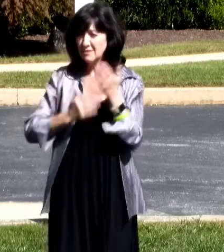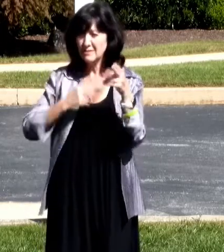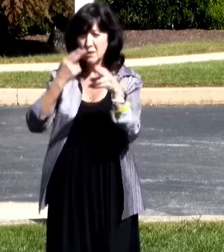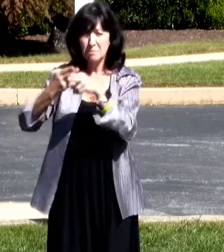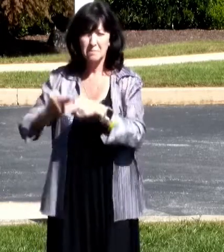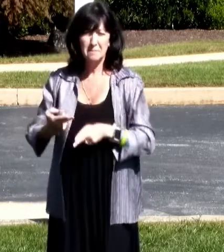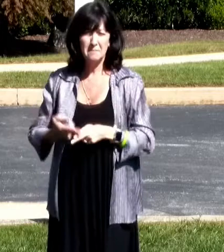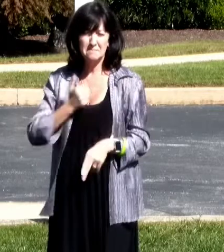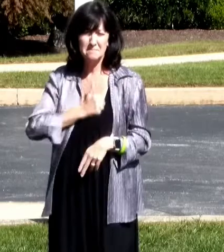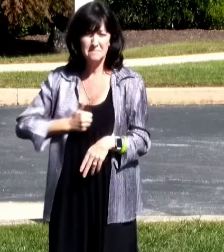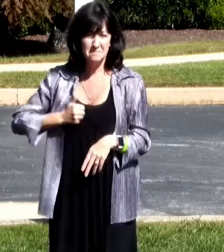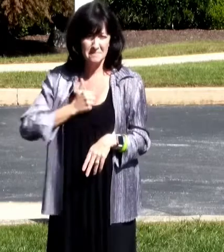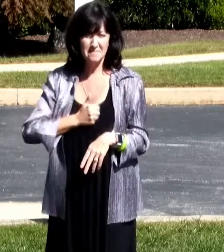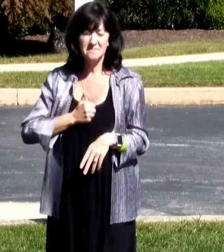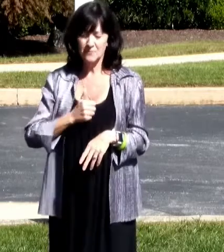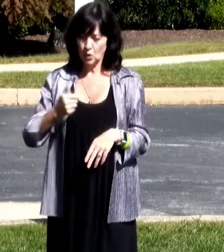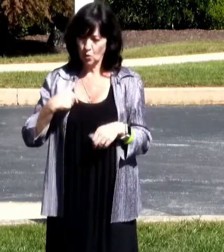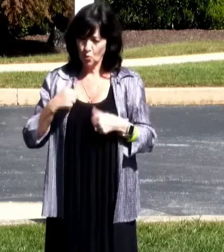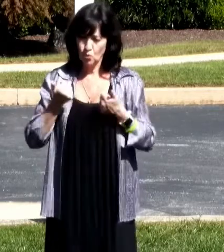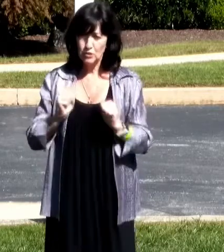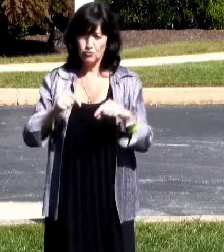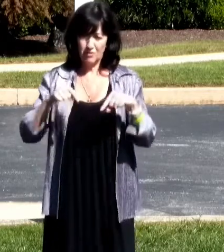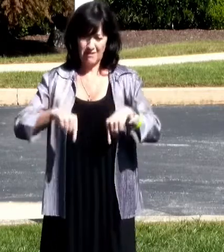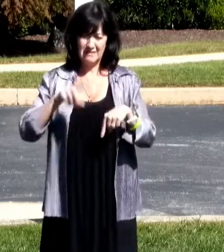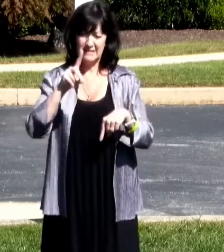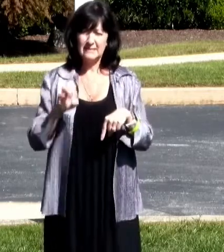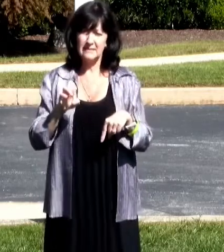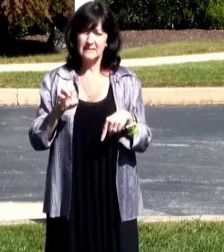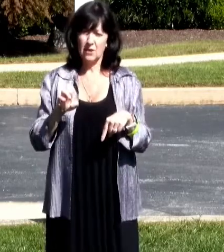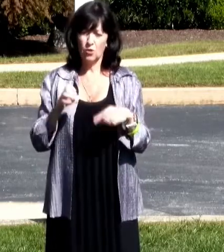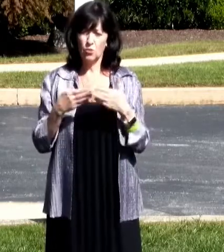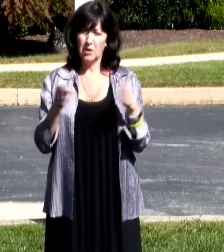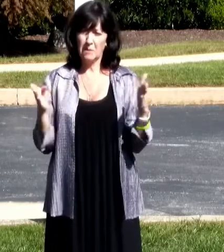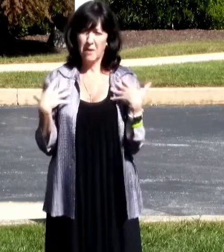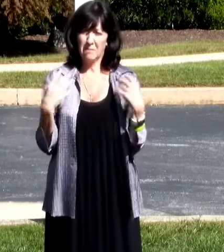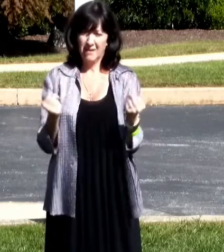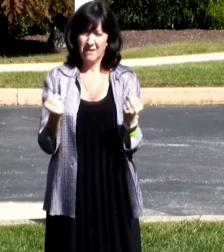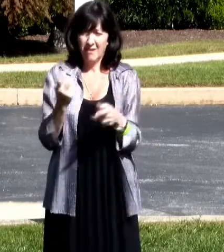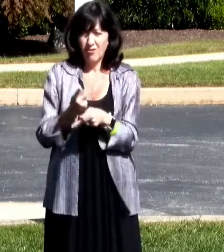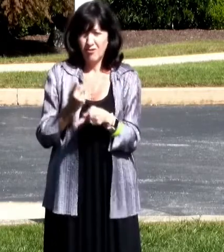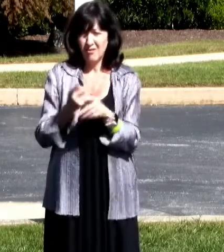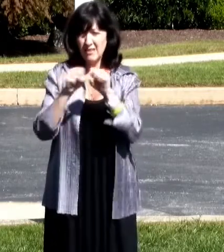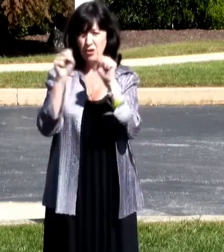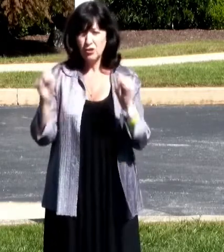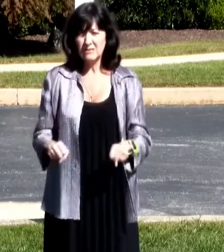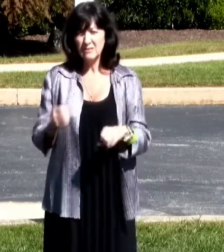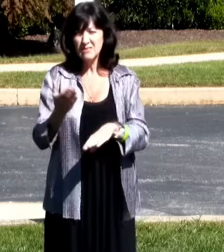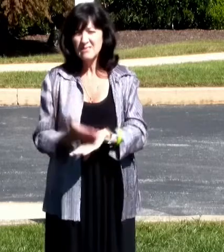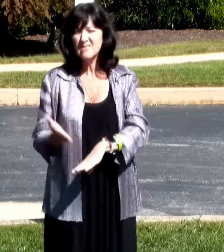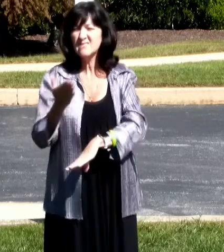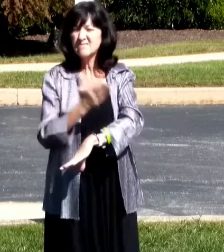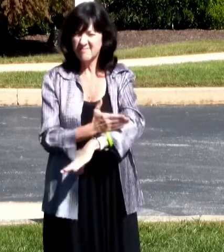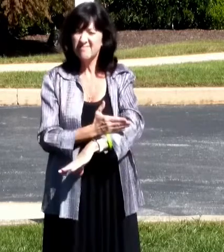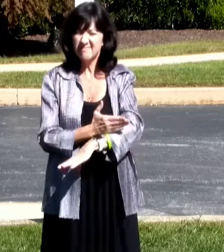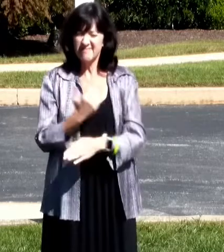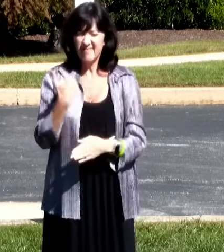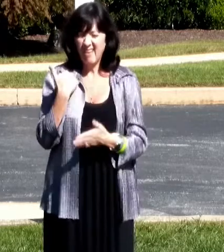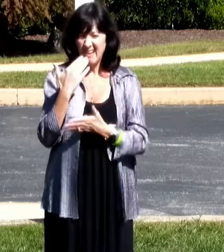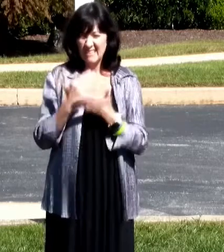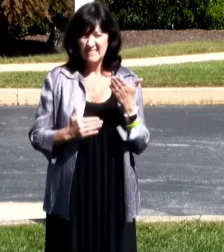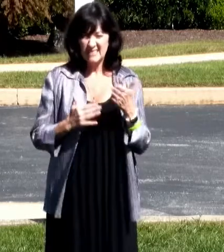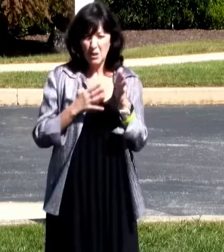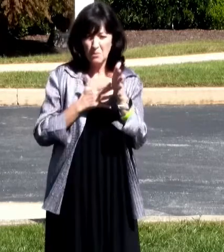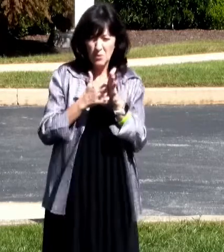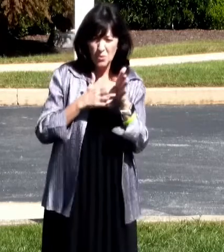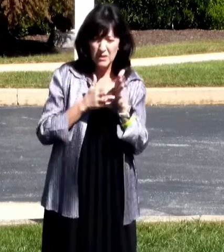for trying to get Delaware's healthcare system to be one that we can be so proud of, for trying to keep people healthy from the get-go. There inevitably will be